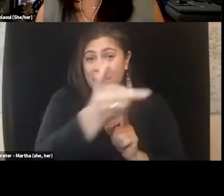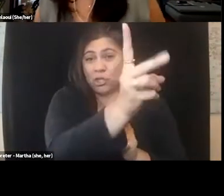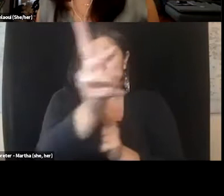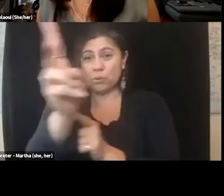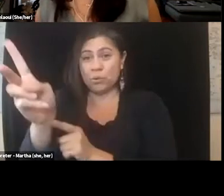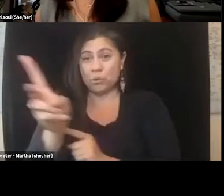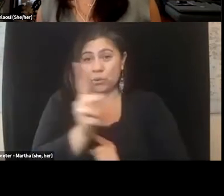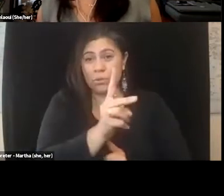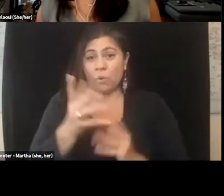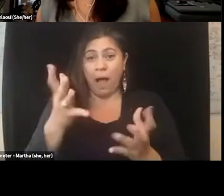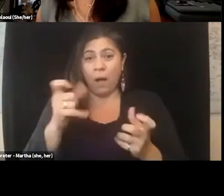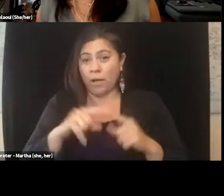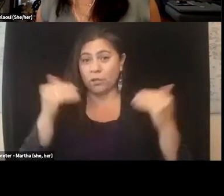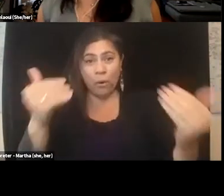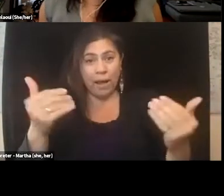jump? No, it's perfect.